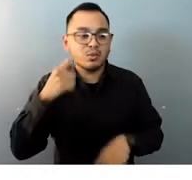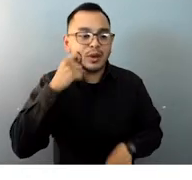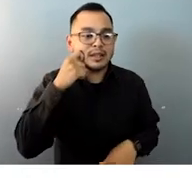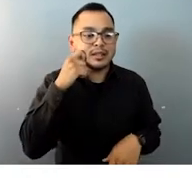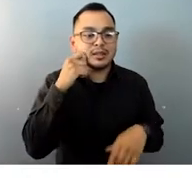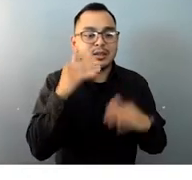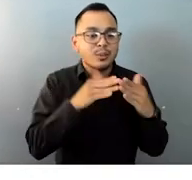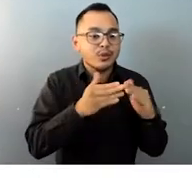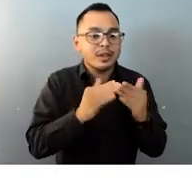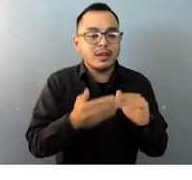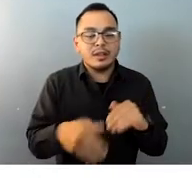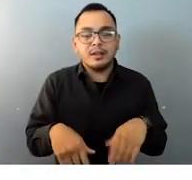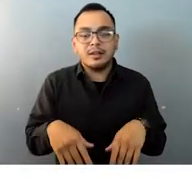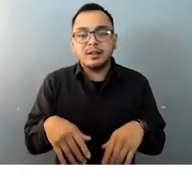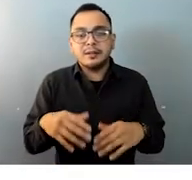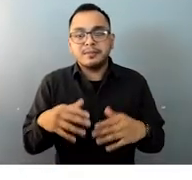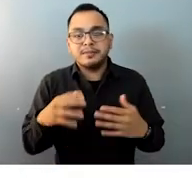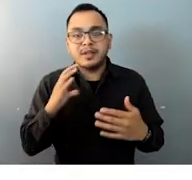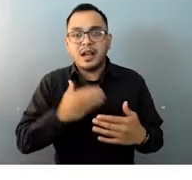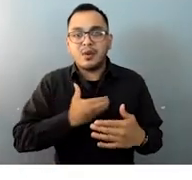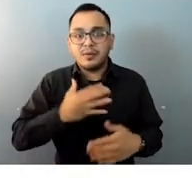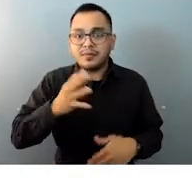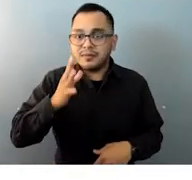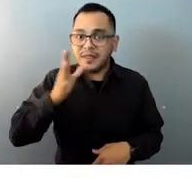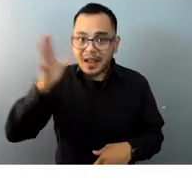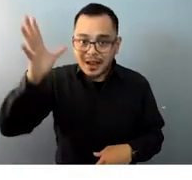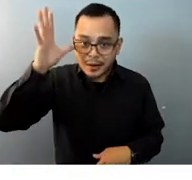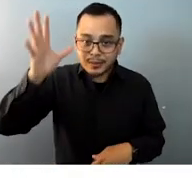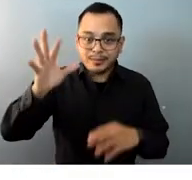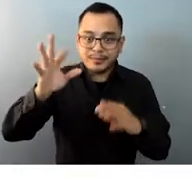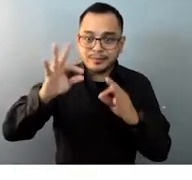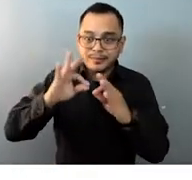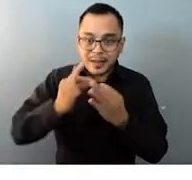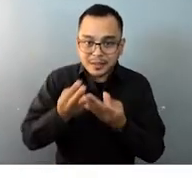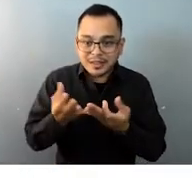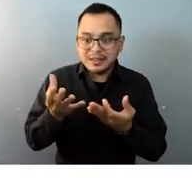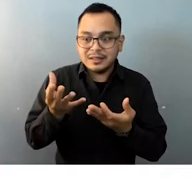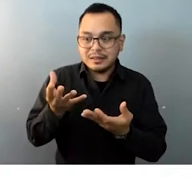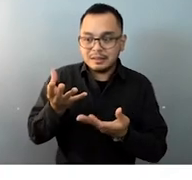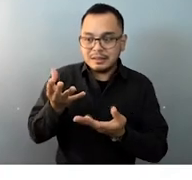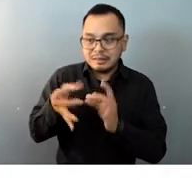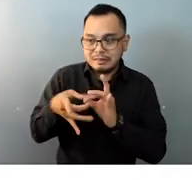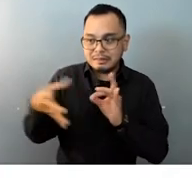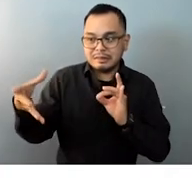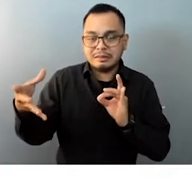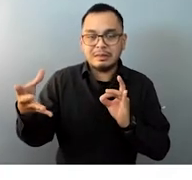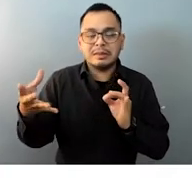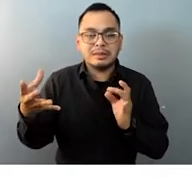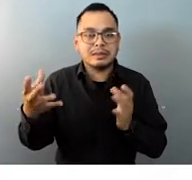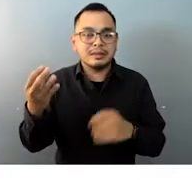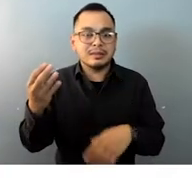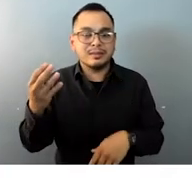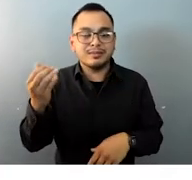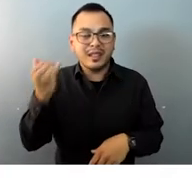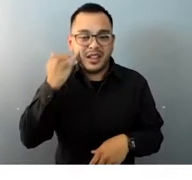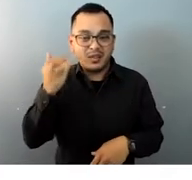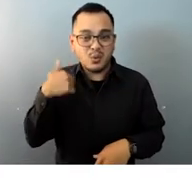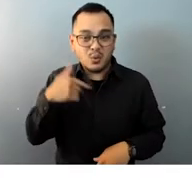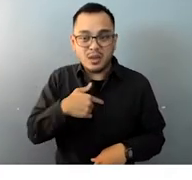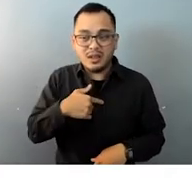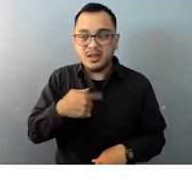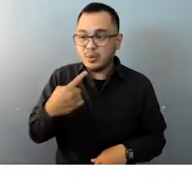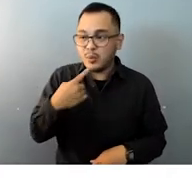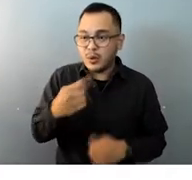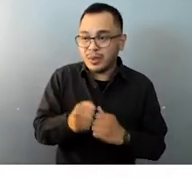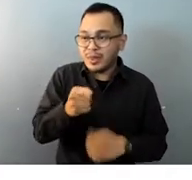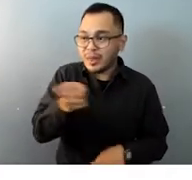are racial or ethnic identity communities, whether there are literally our biological family, to be disappointed by